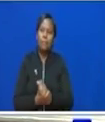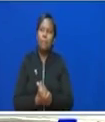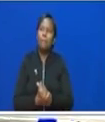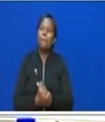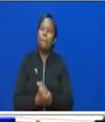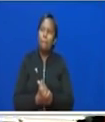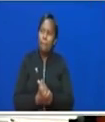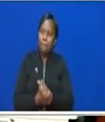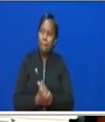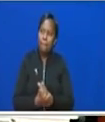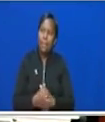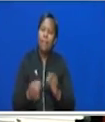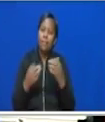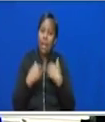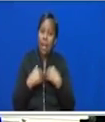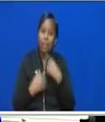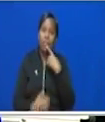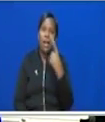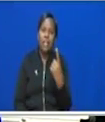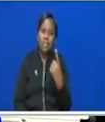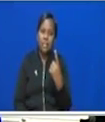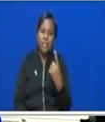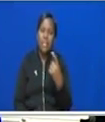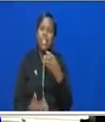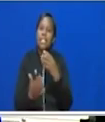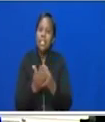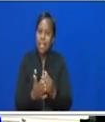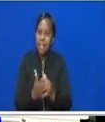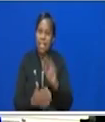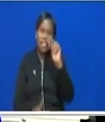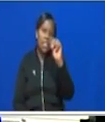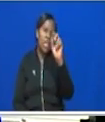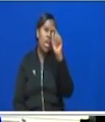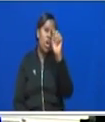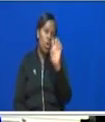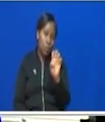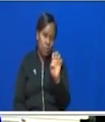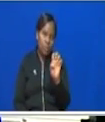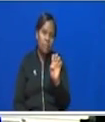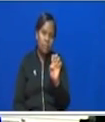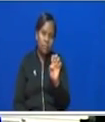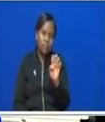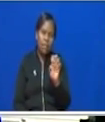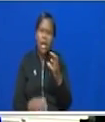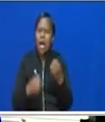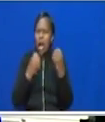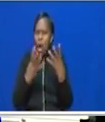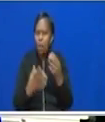Okay, so if I have 100 shillings note, how